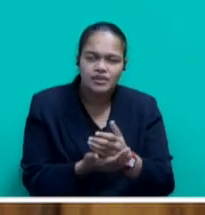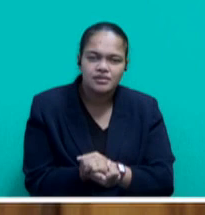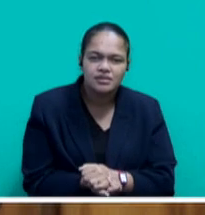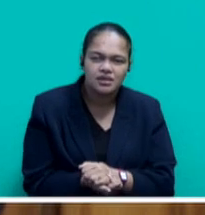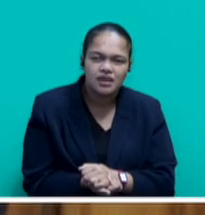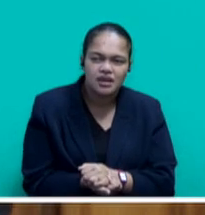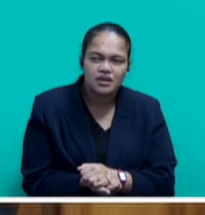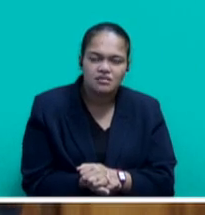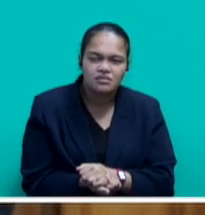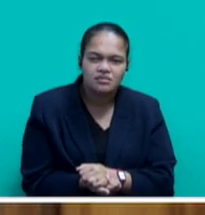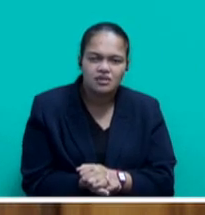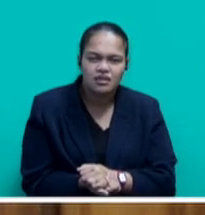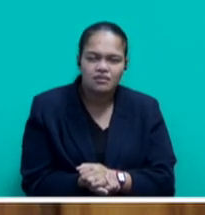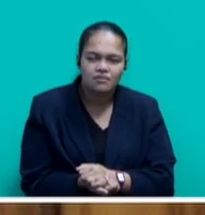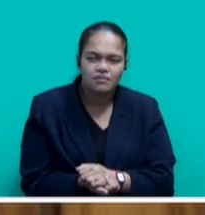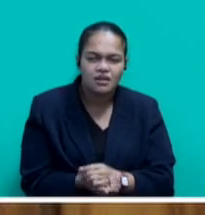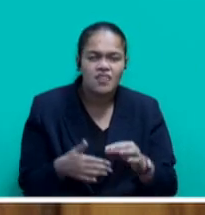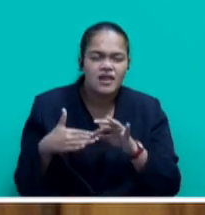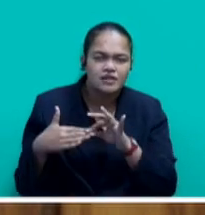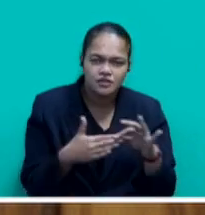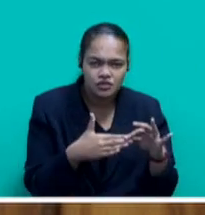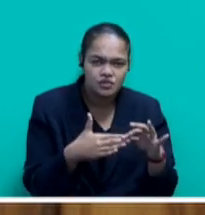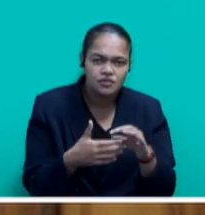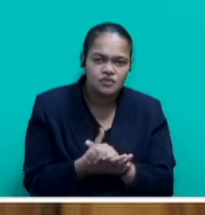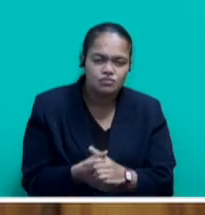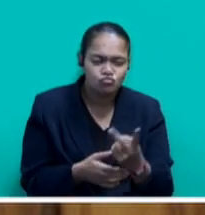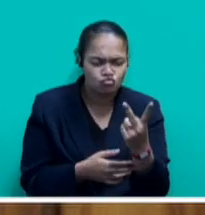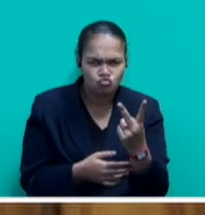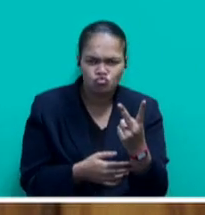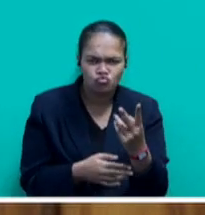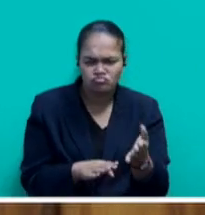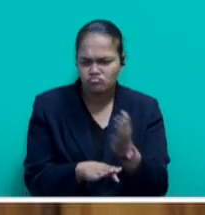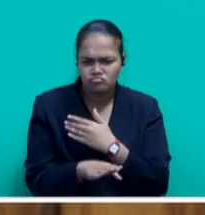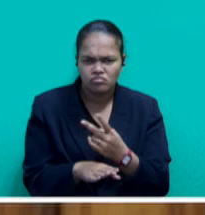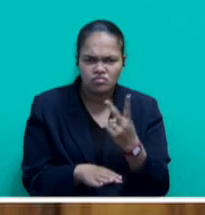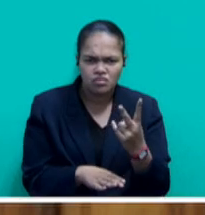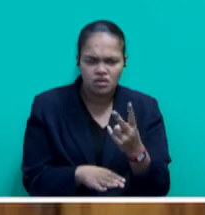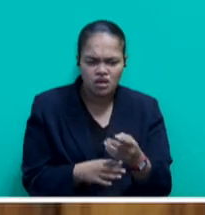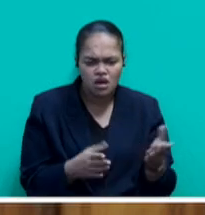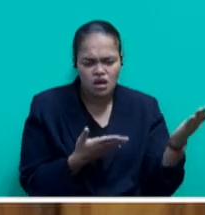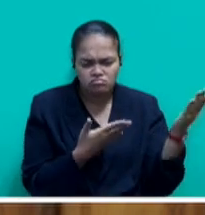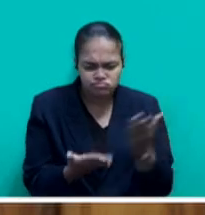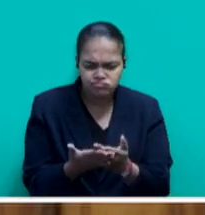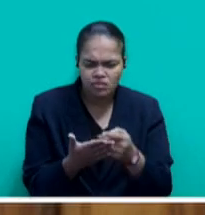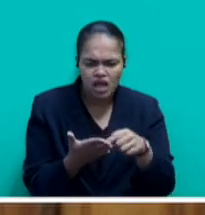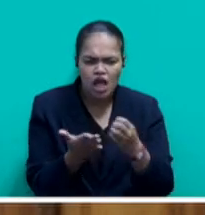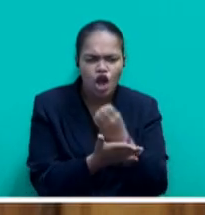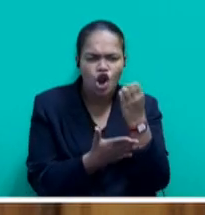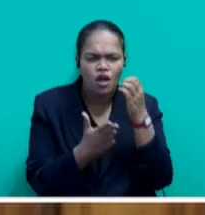of dictatorial leadership that the two-man rule which has brought this country to the brinks of economic